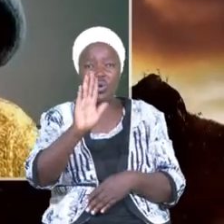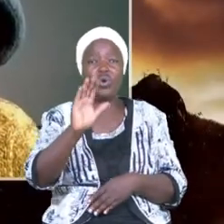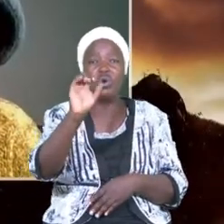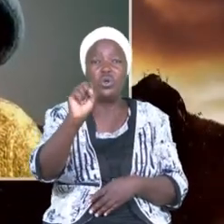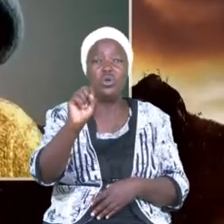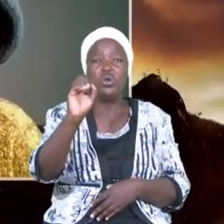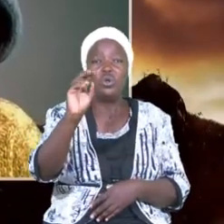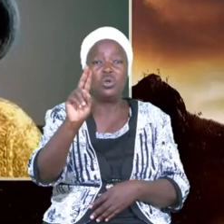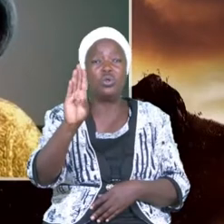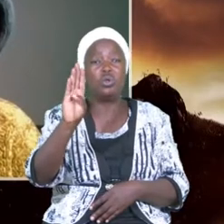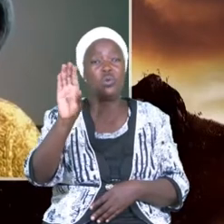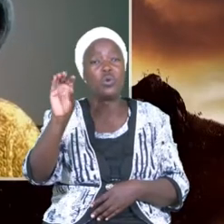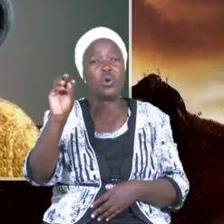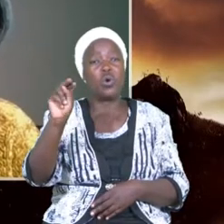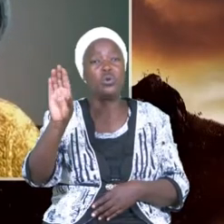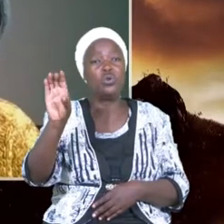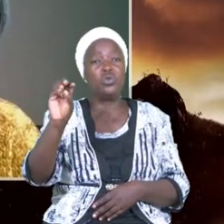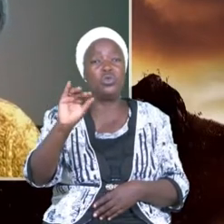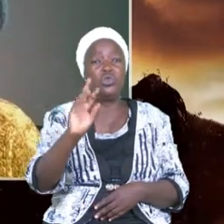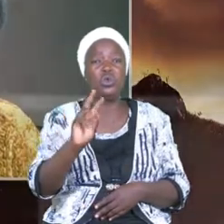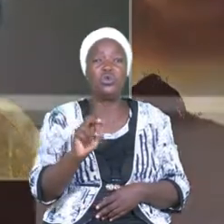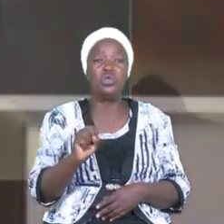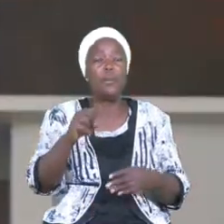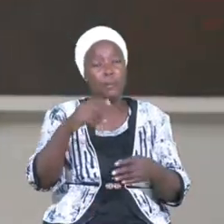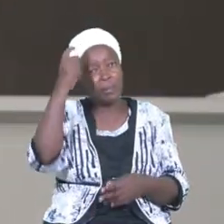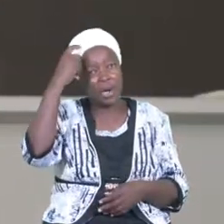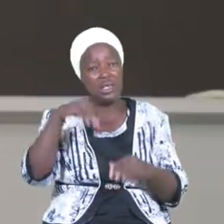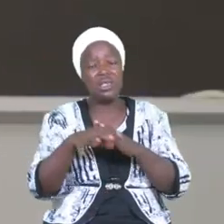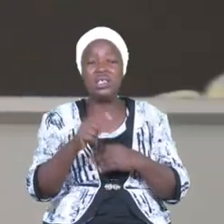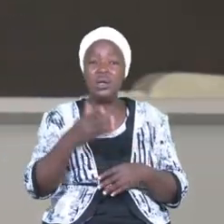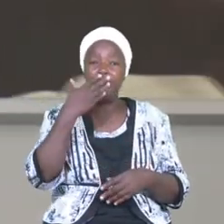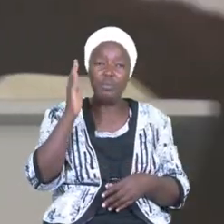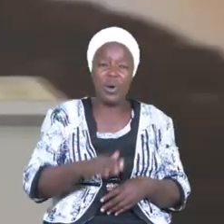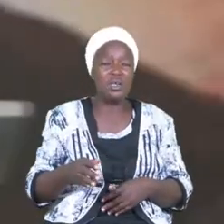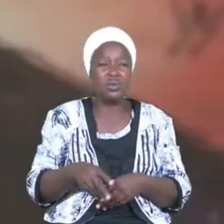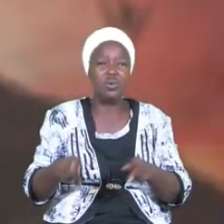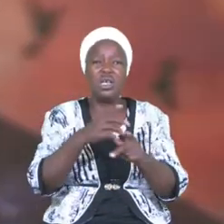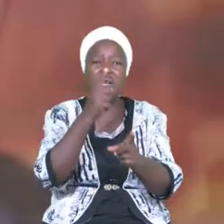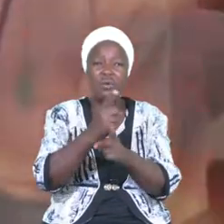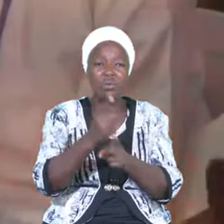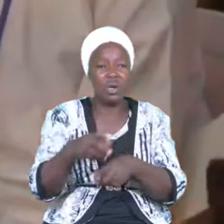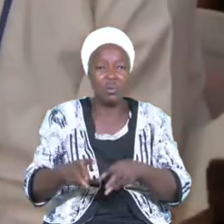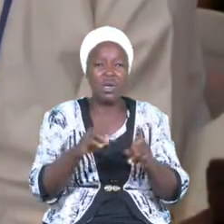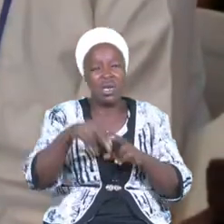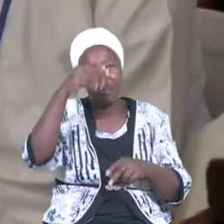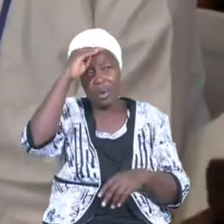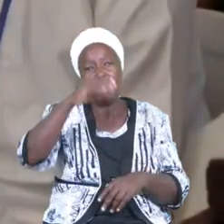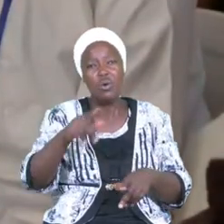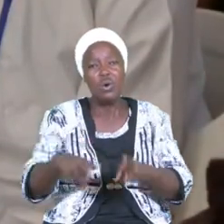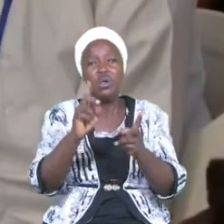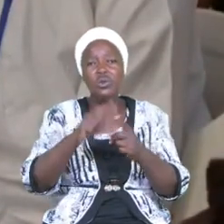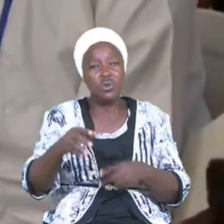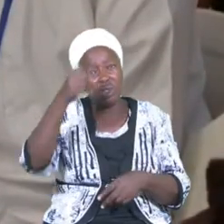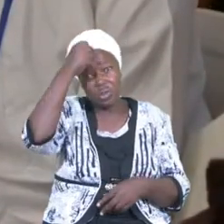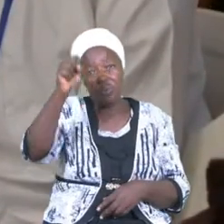in a playful way, in a gambling way, in a regular way, in a human way, to disobedience.